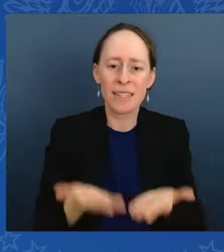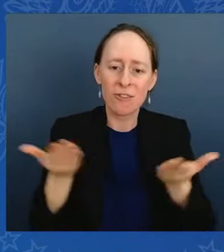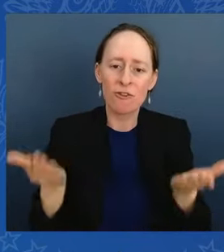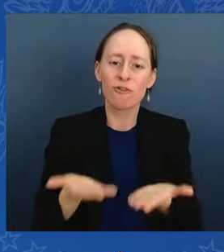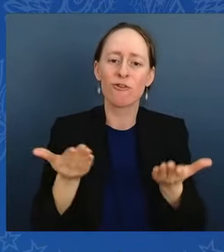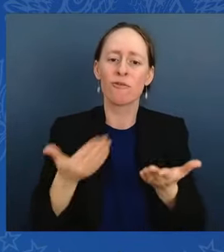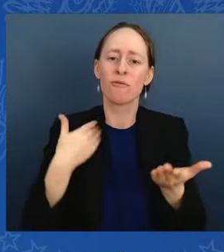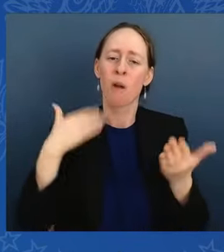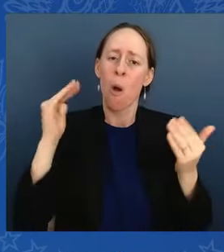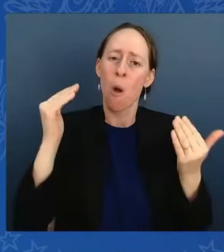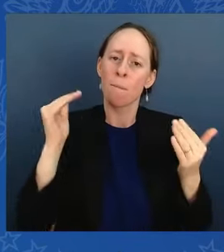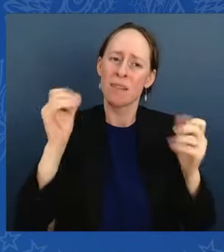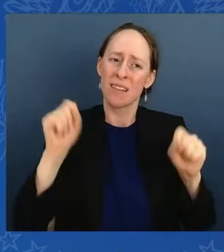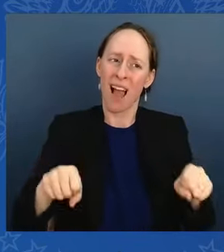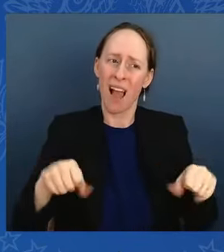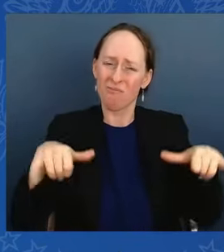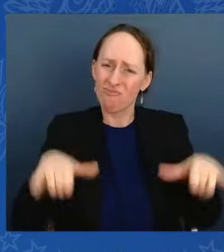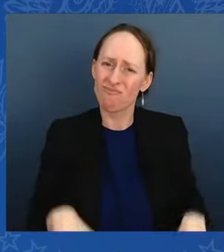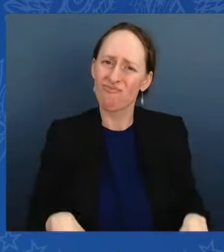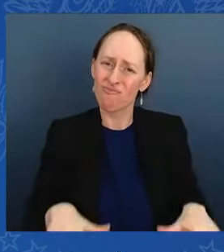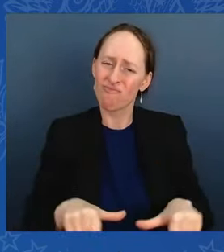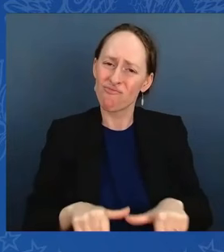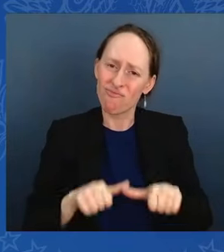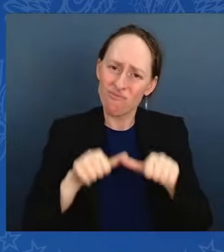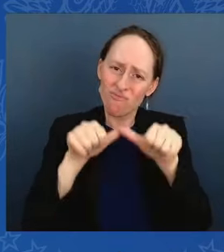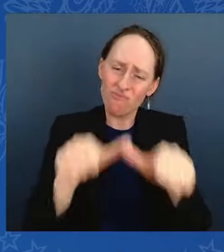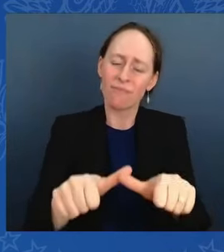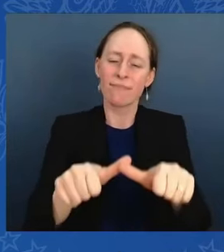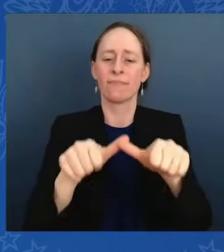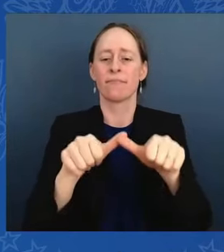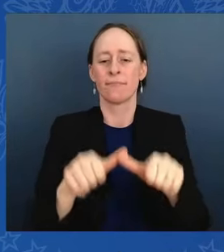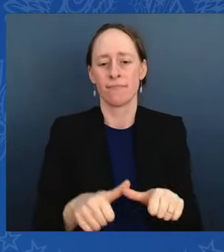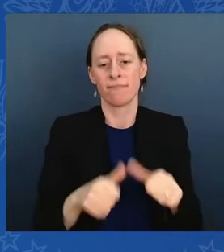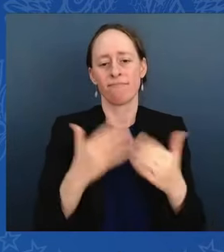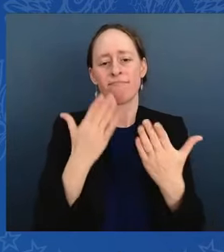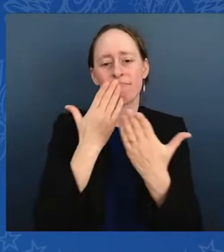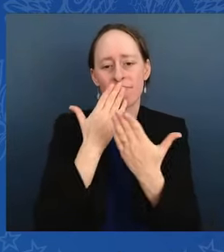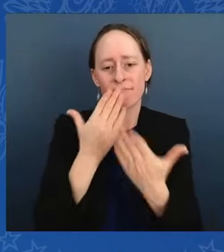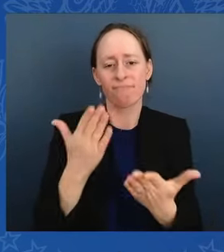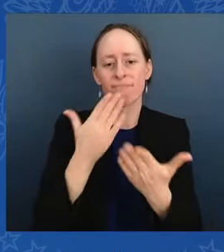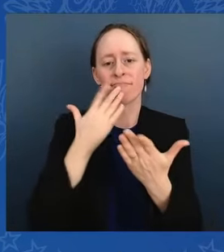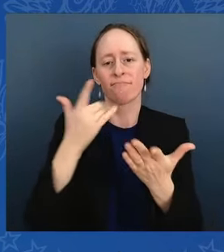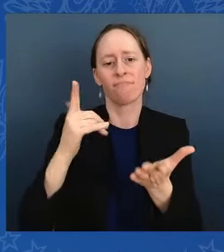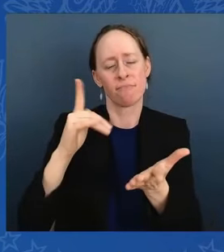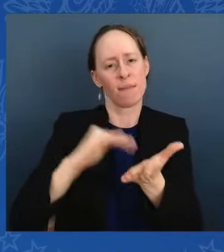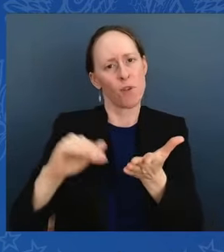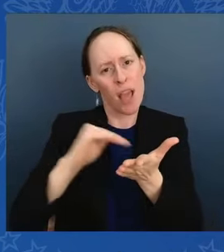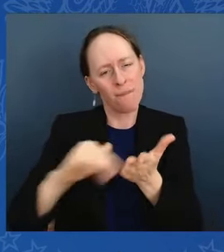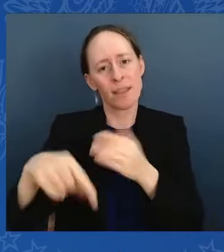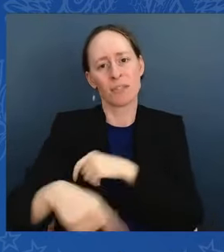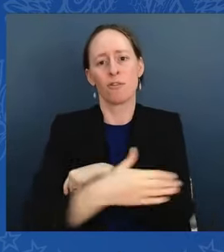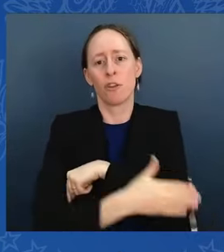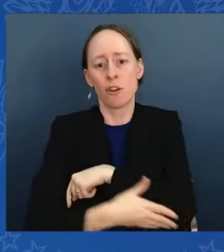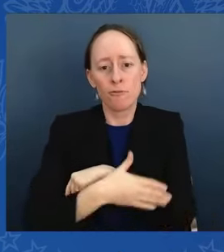straits. So, Father, I ask, please, Lord, forgive this country. Forgive us individually. Forgive us corporately.